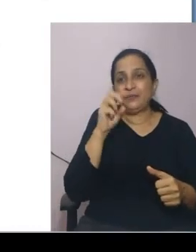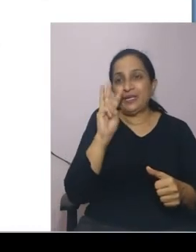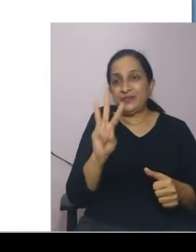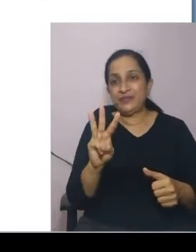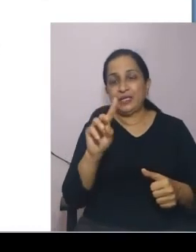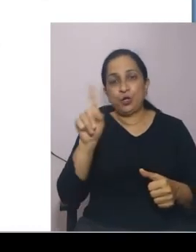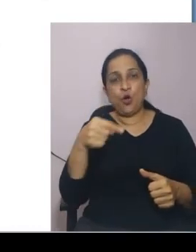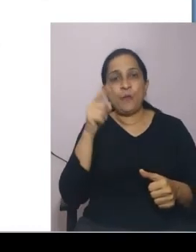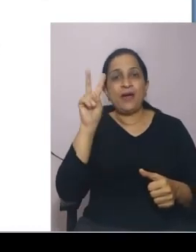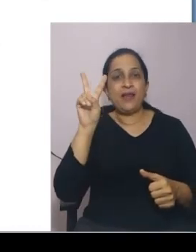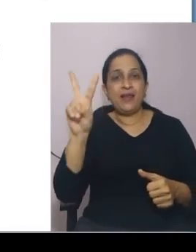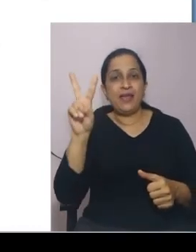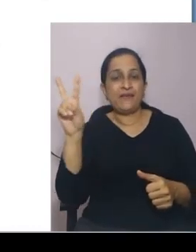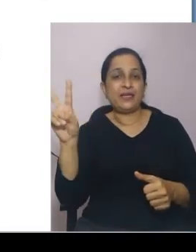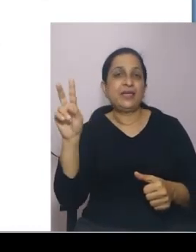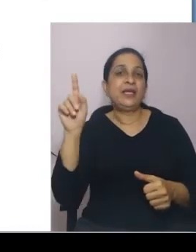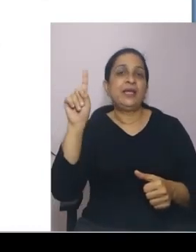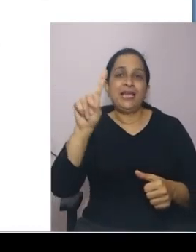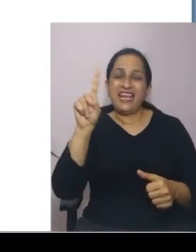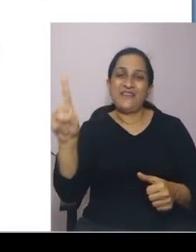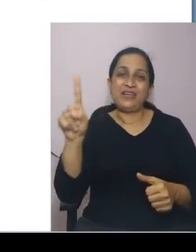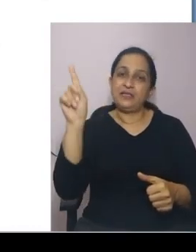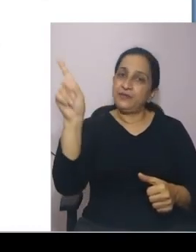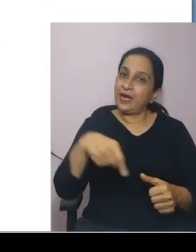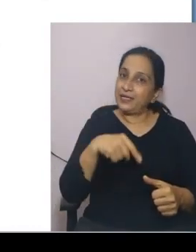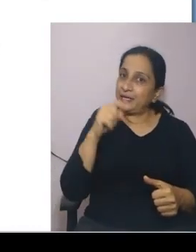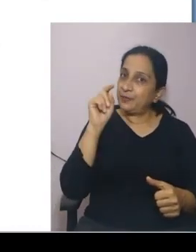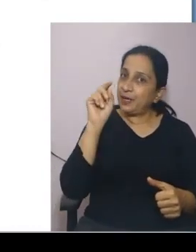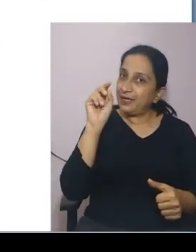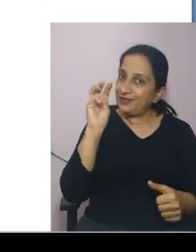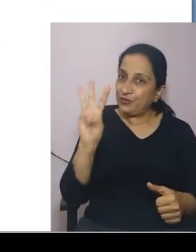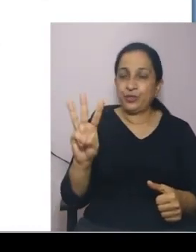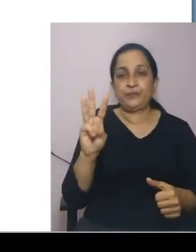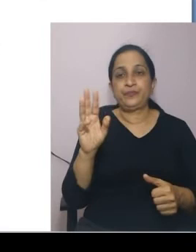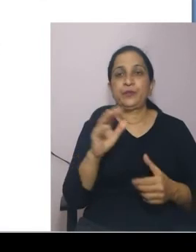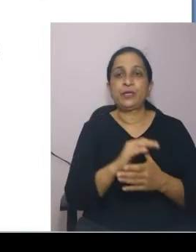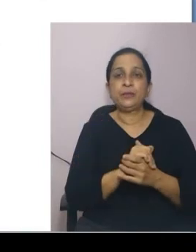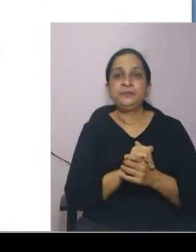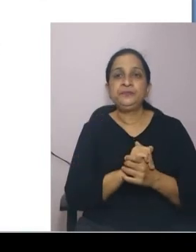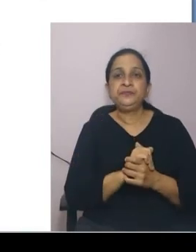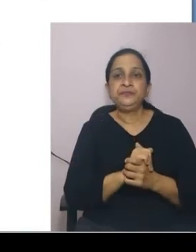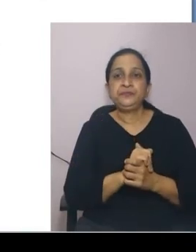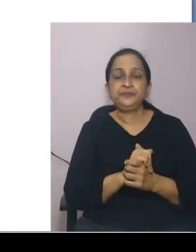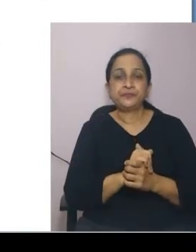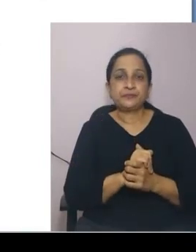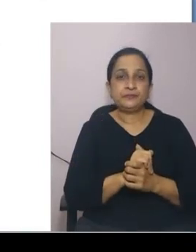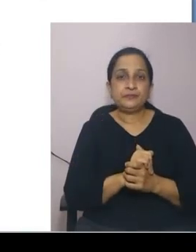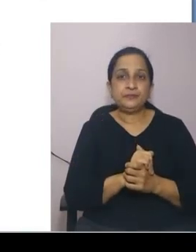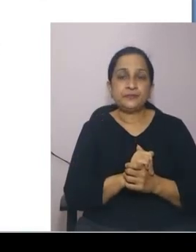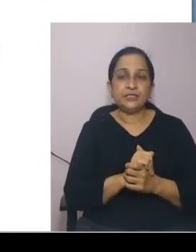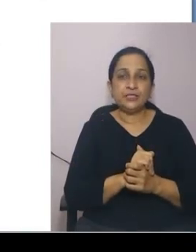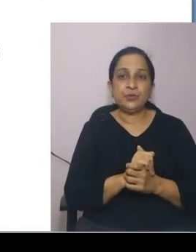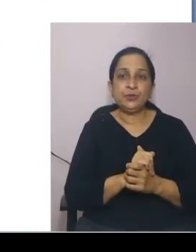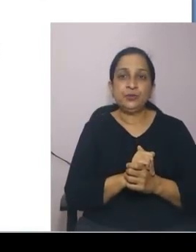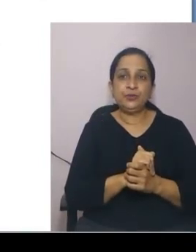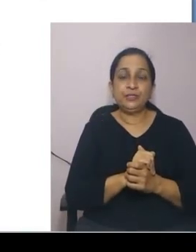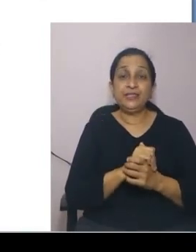so for the, first you have to find out for the value of P between